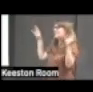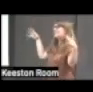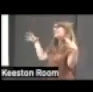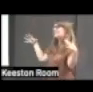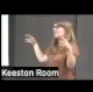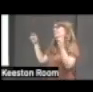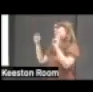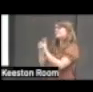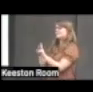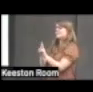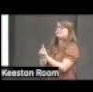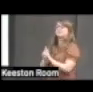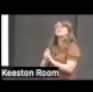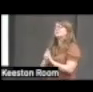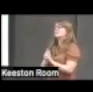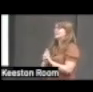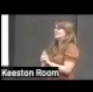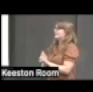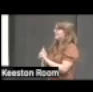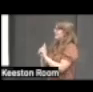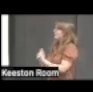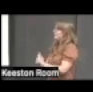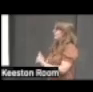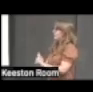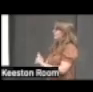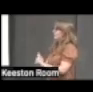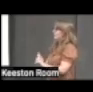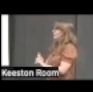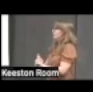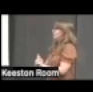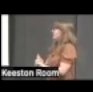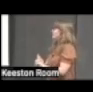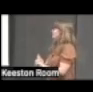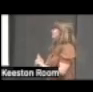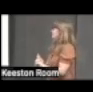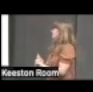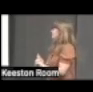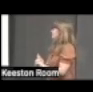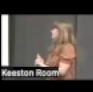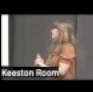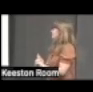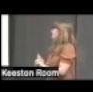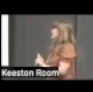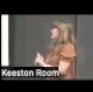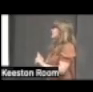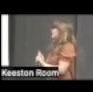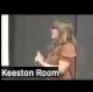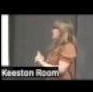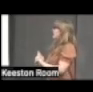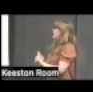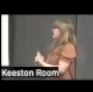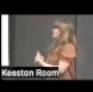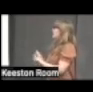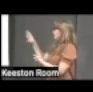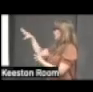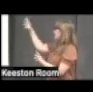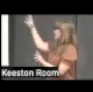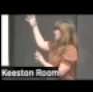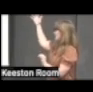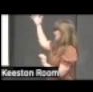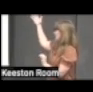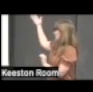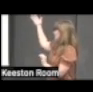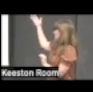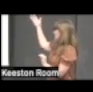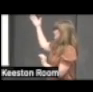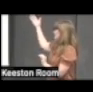The female only goes into estrus for 2 days, so we have a very short window to get these females bred. In the wild, they'll climb to the top of